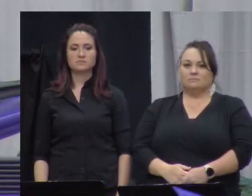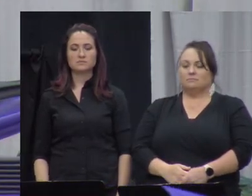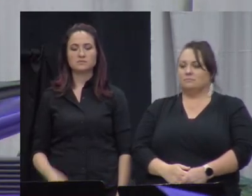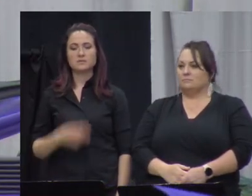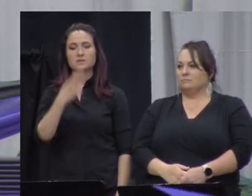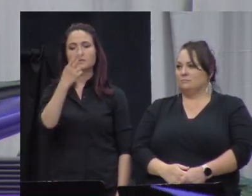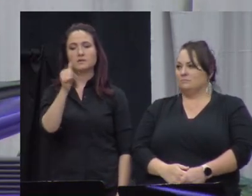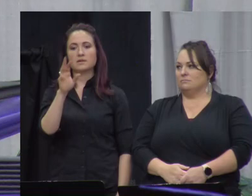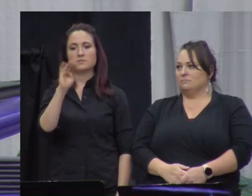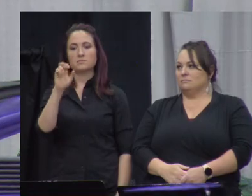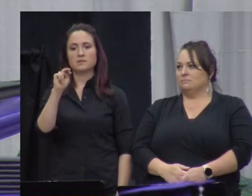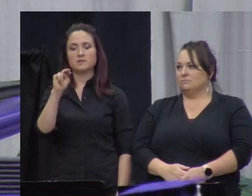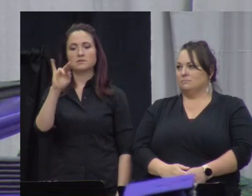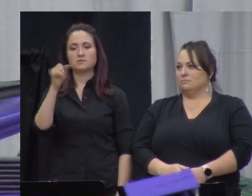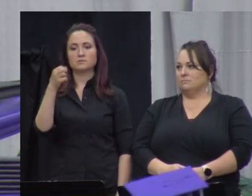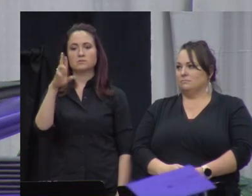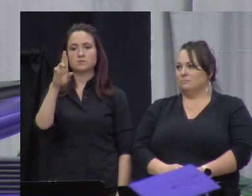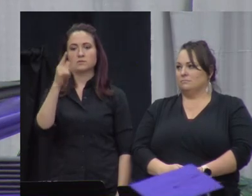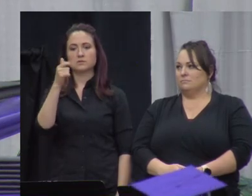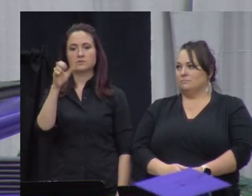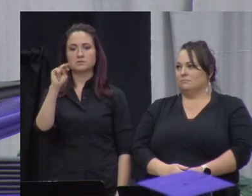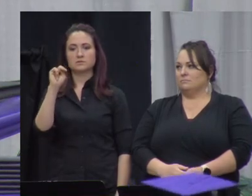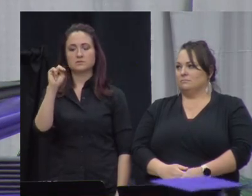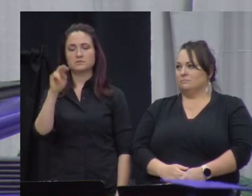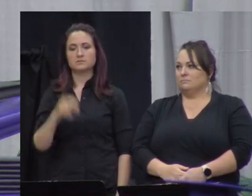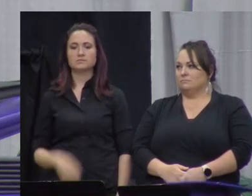Peyton Jorgensen.